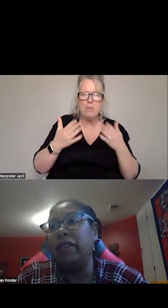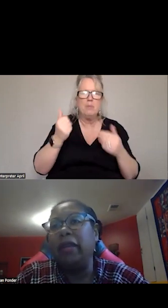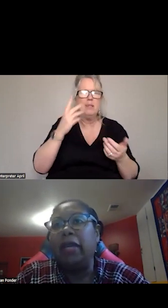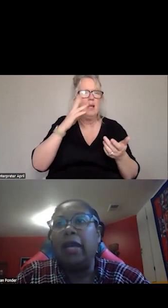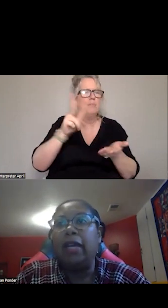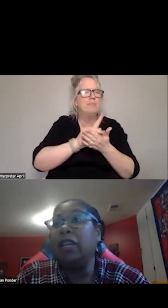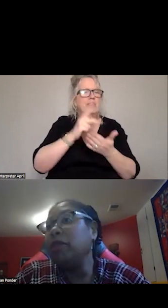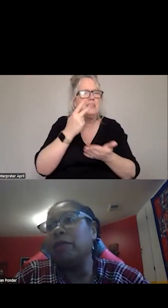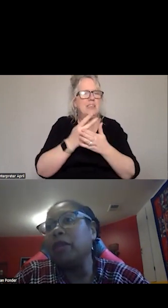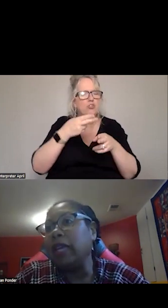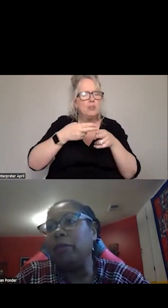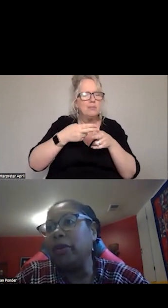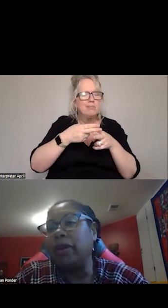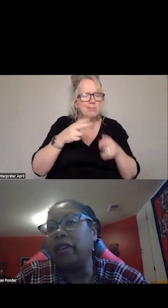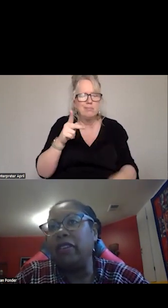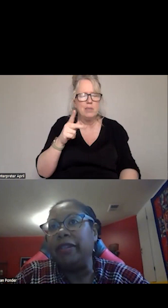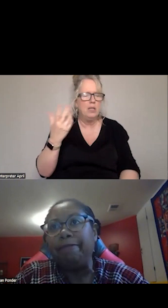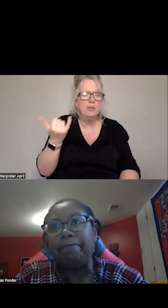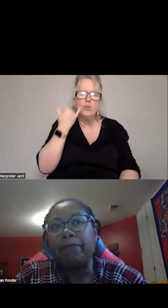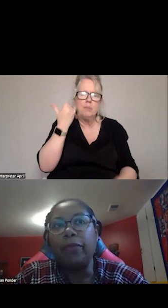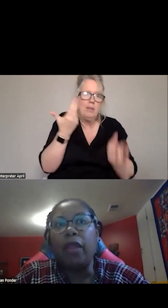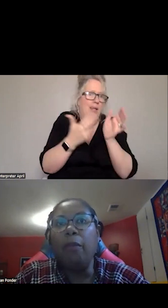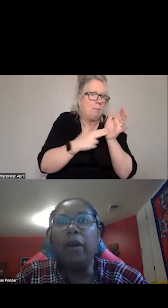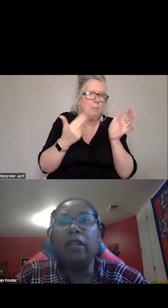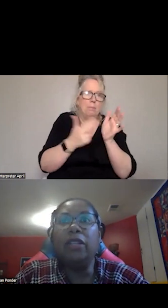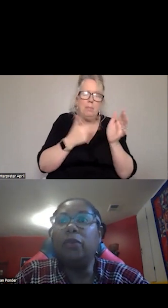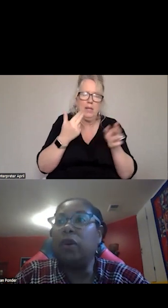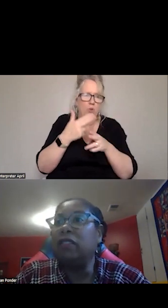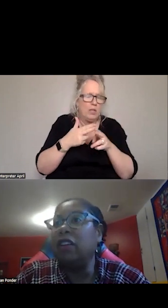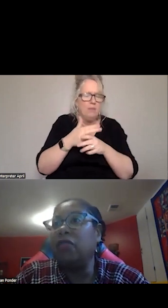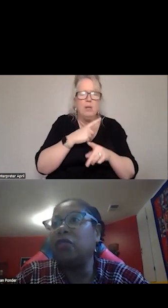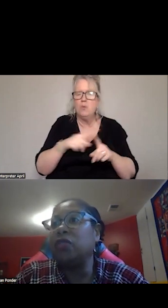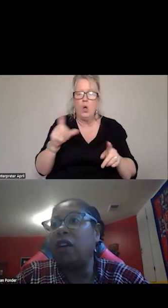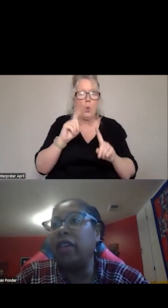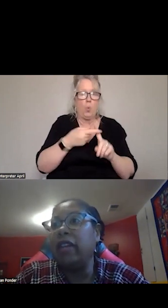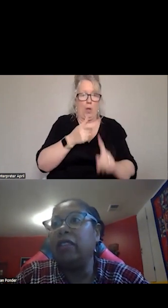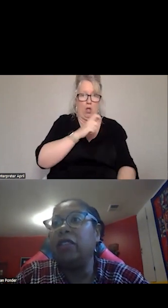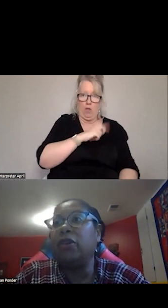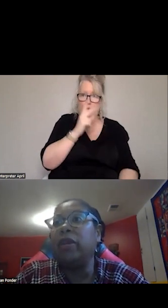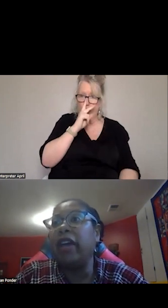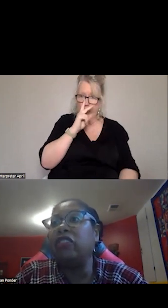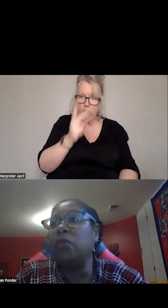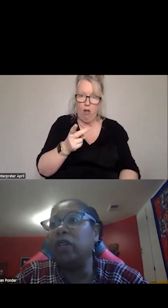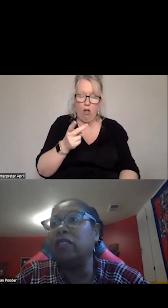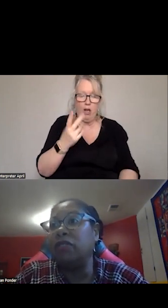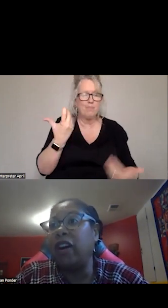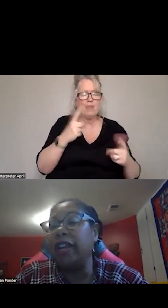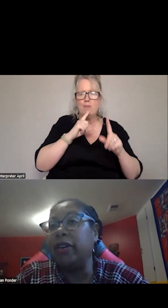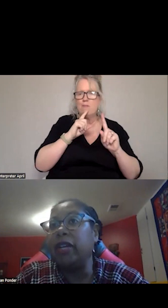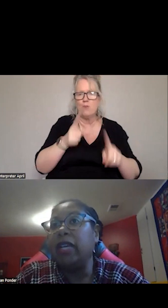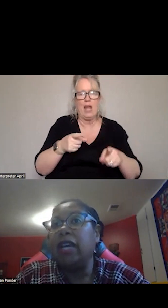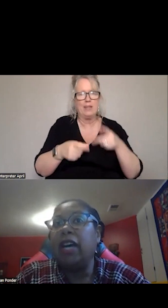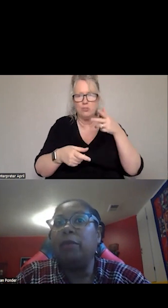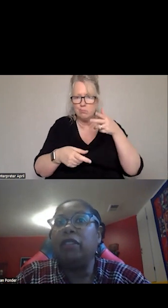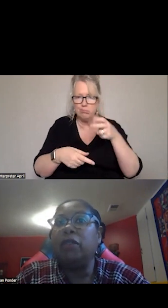knife. It could have been something like a butter knife even. But, once the officers saw that, their reaction was to